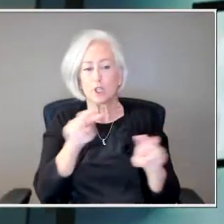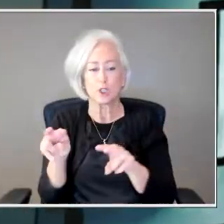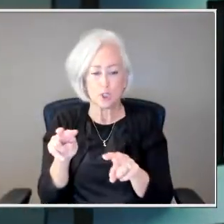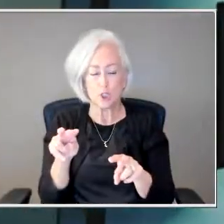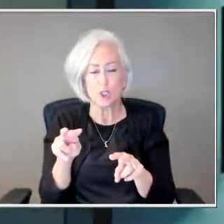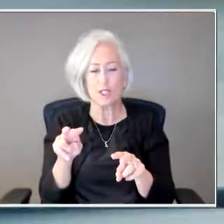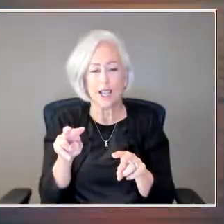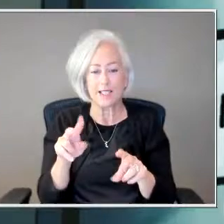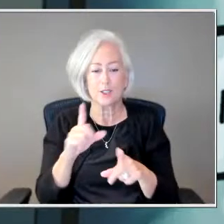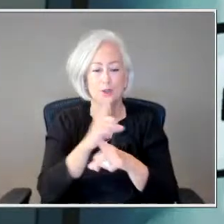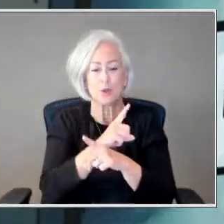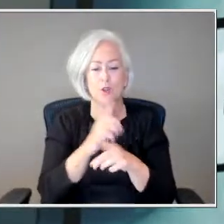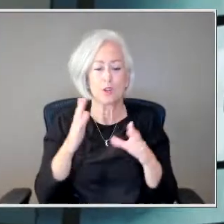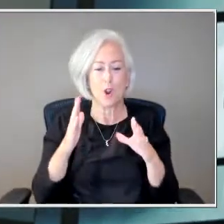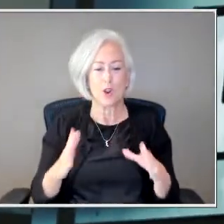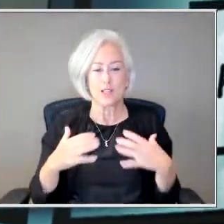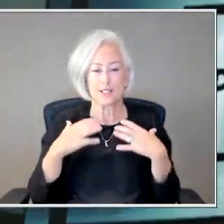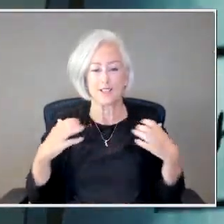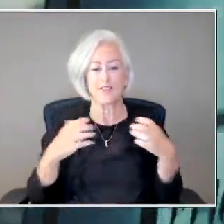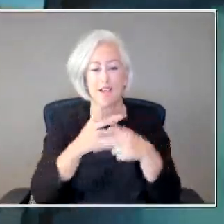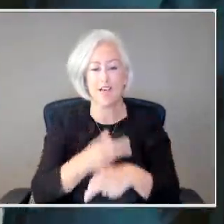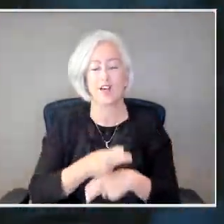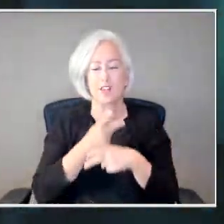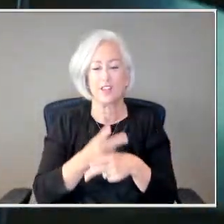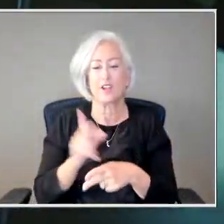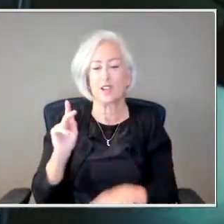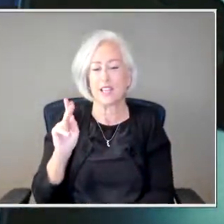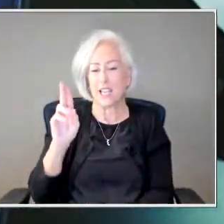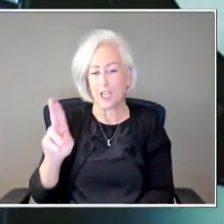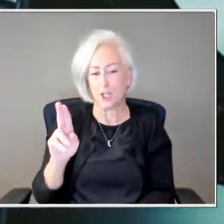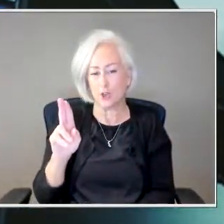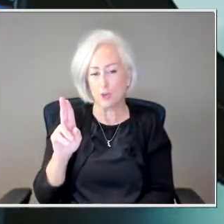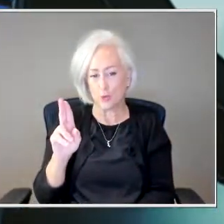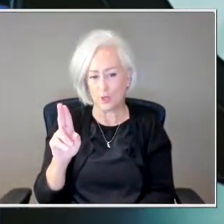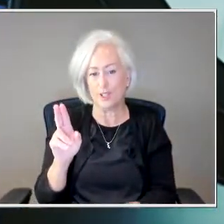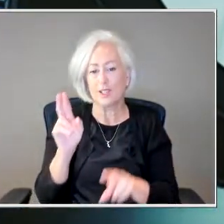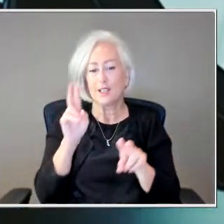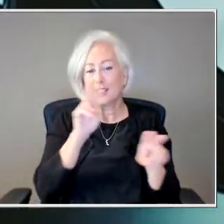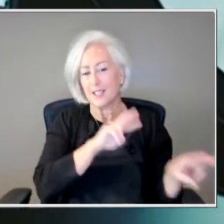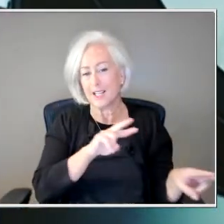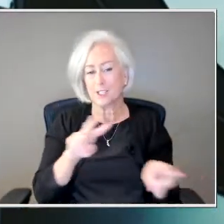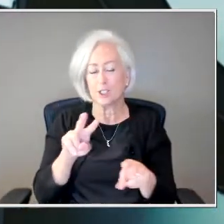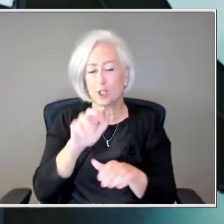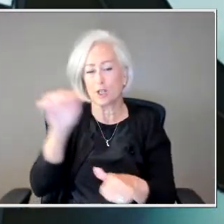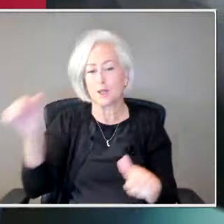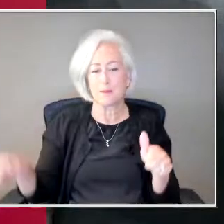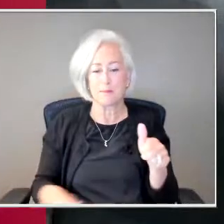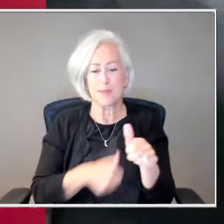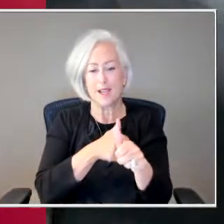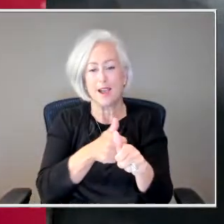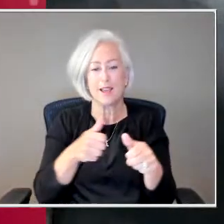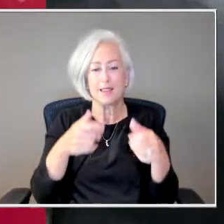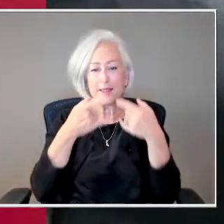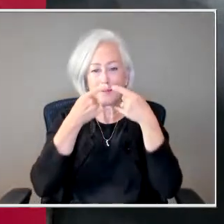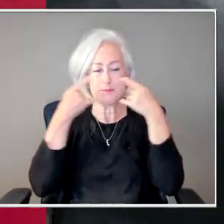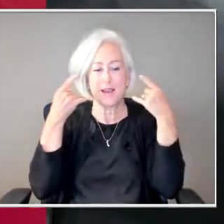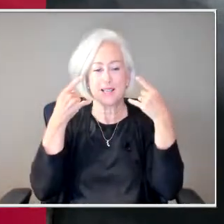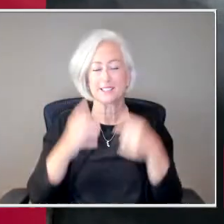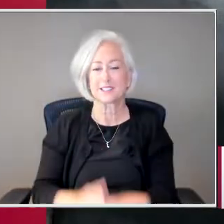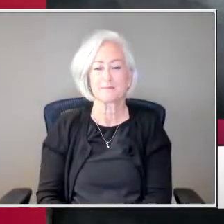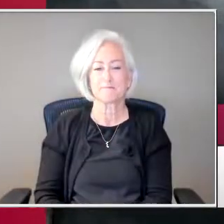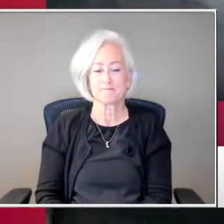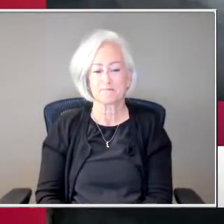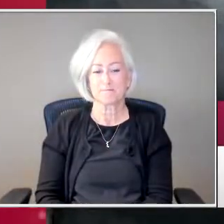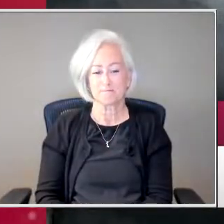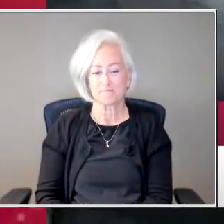the University of Kansas Health System. Let's go behind the mask. Okay, Dr. Porter, you joined us last